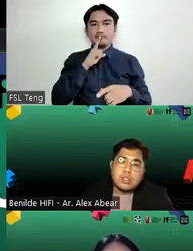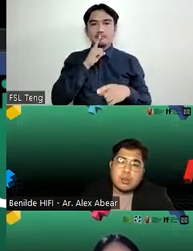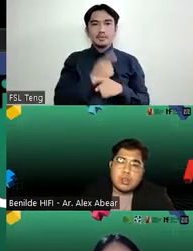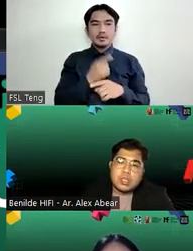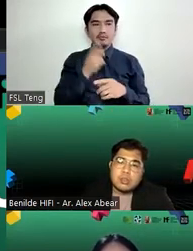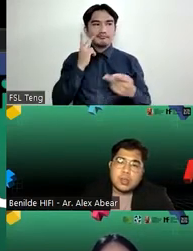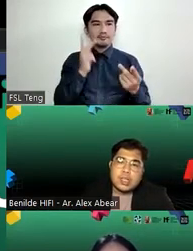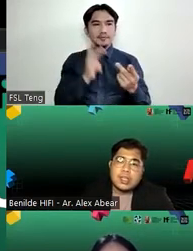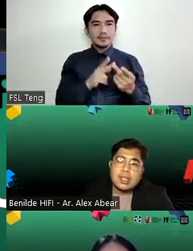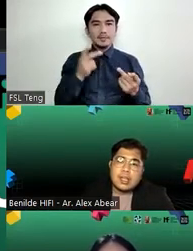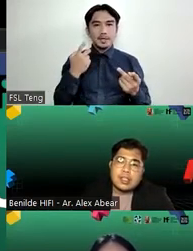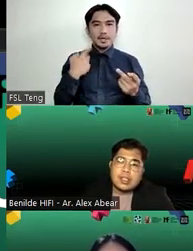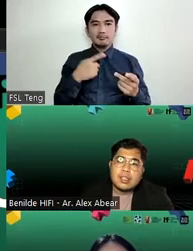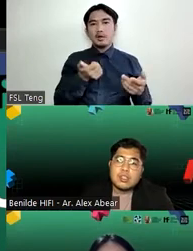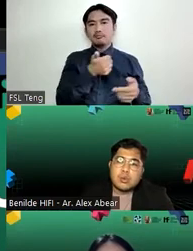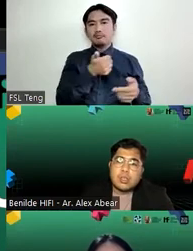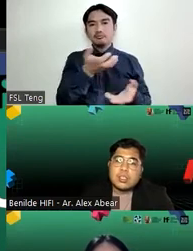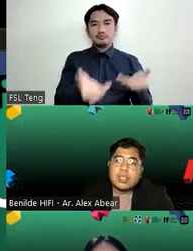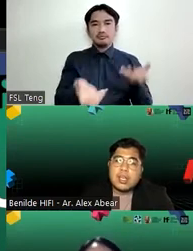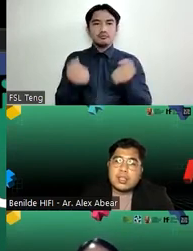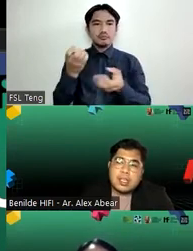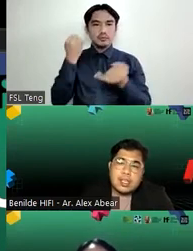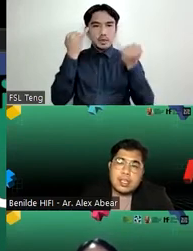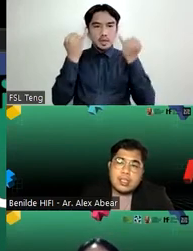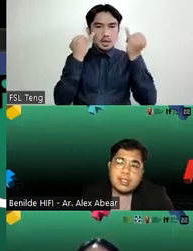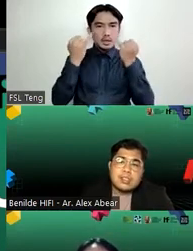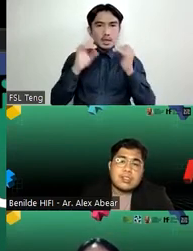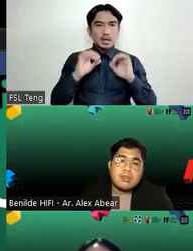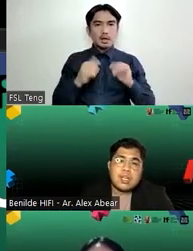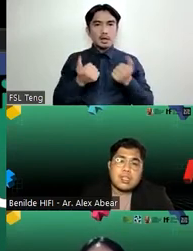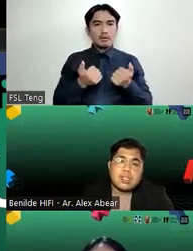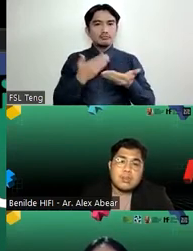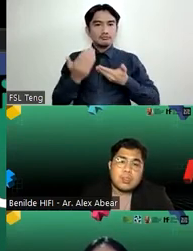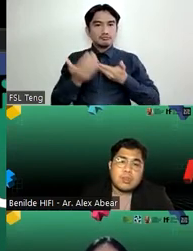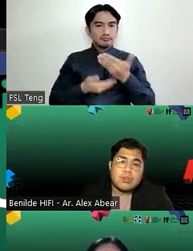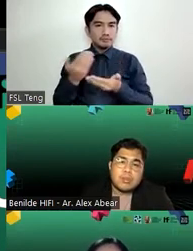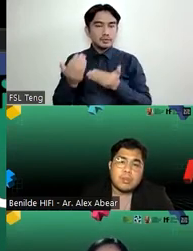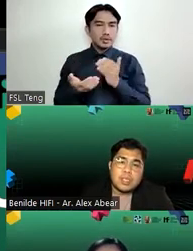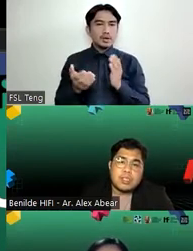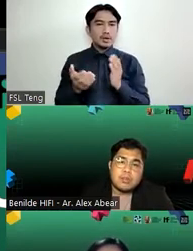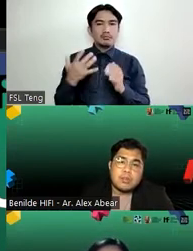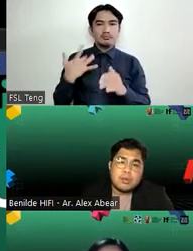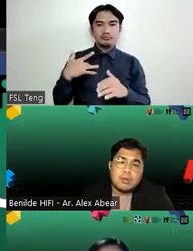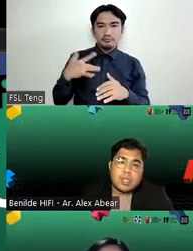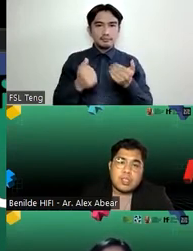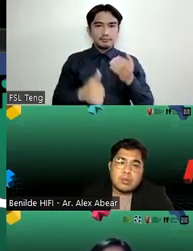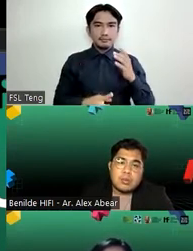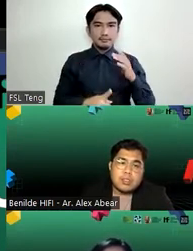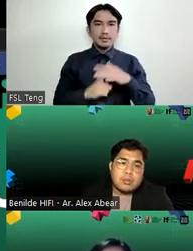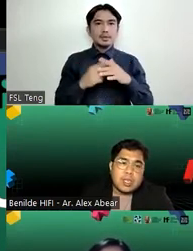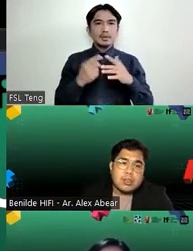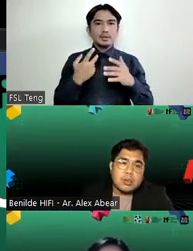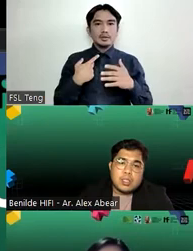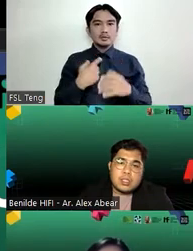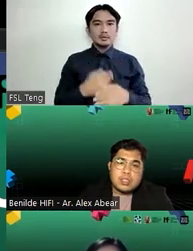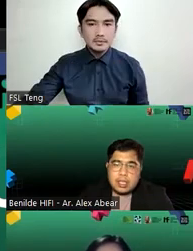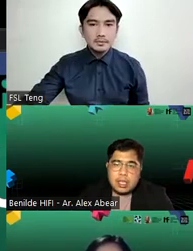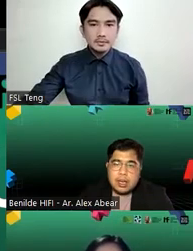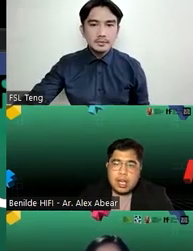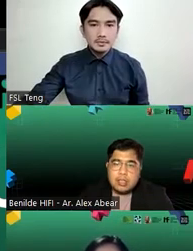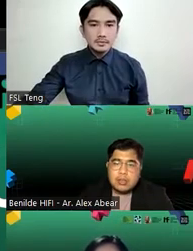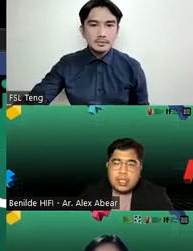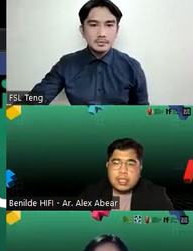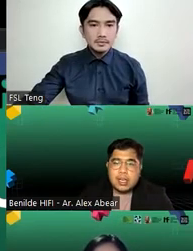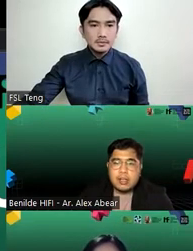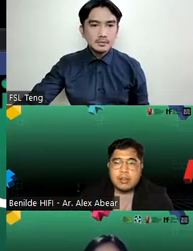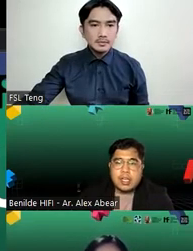their resources with intelligent sourcing and techniques to create these beautiful pieces of clothing. So as you might notice, they